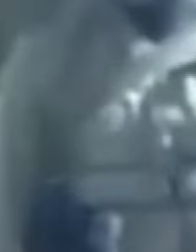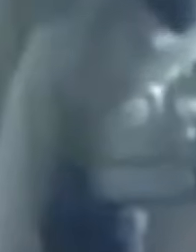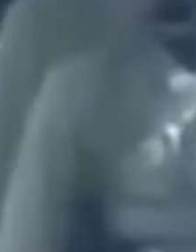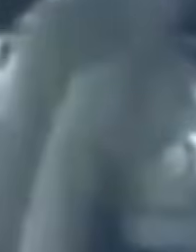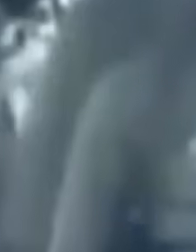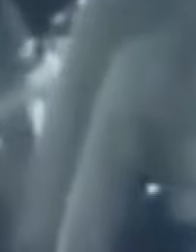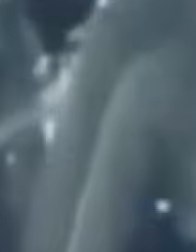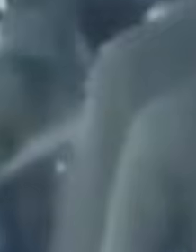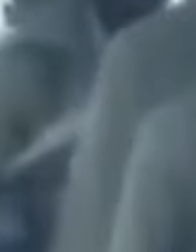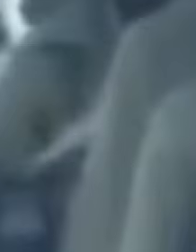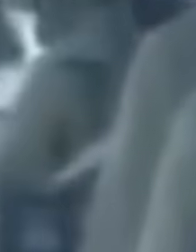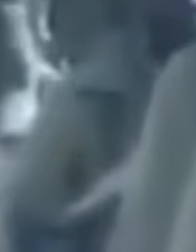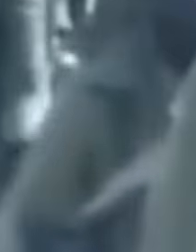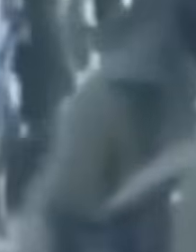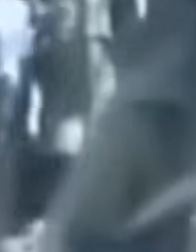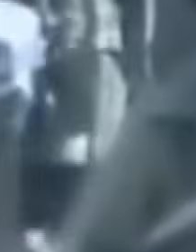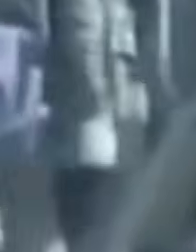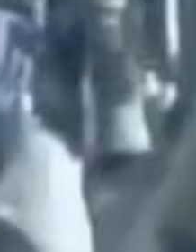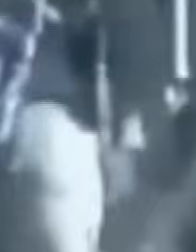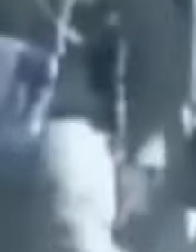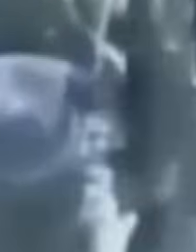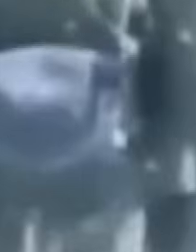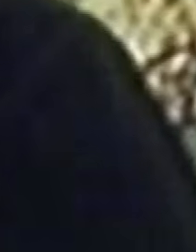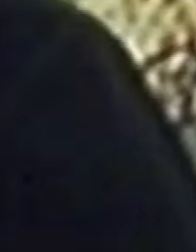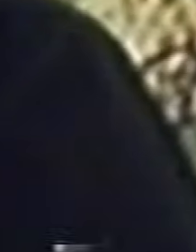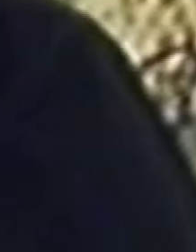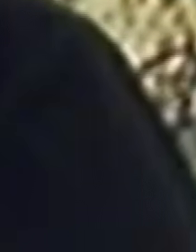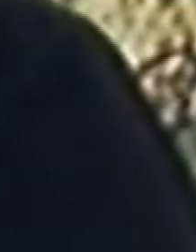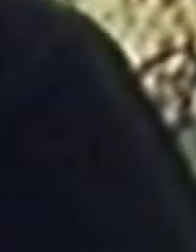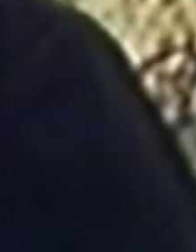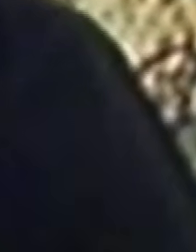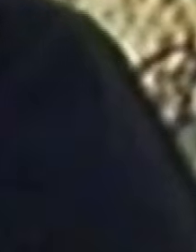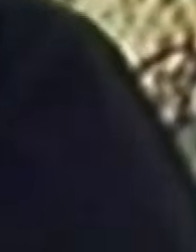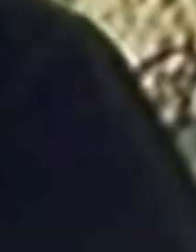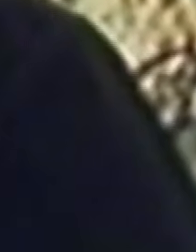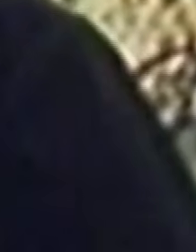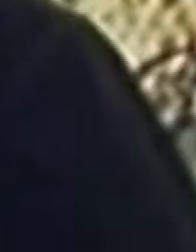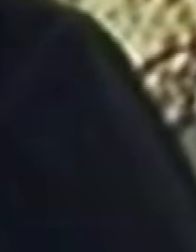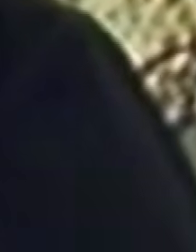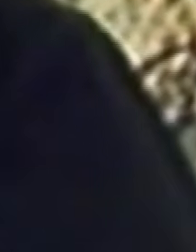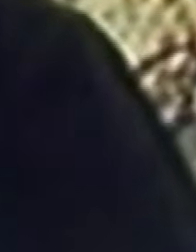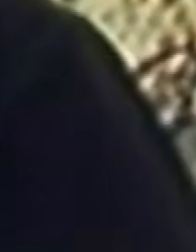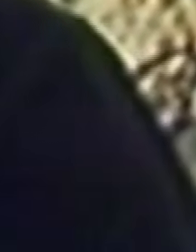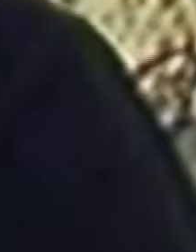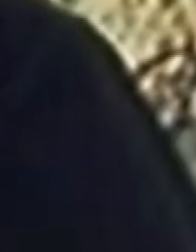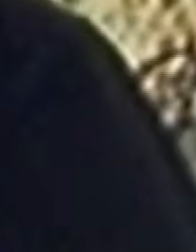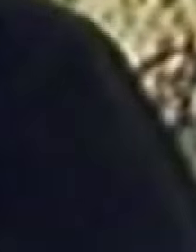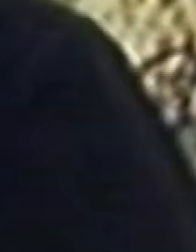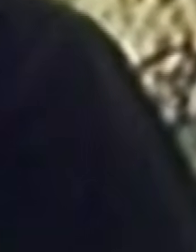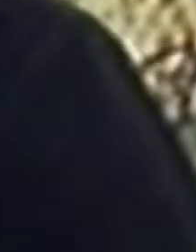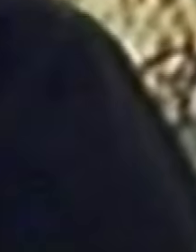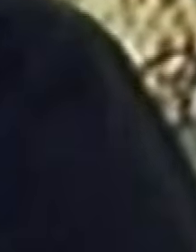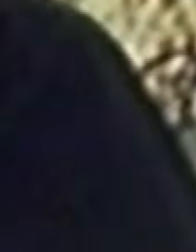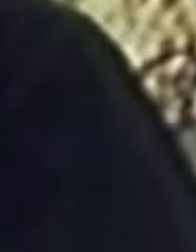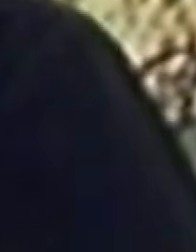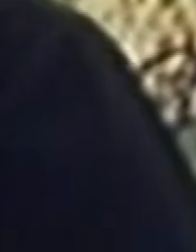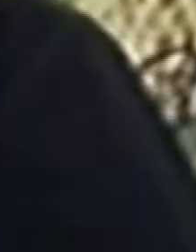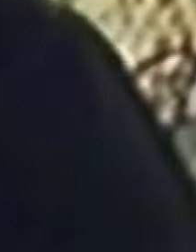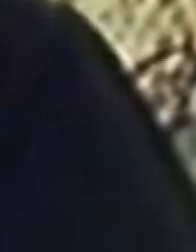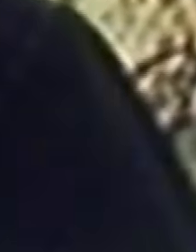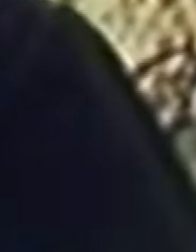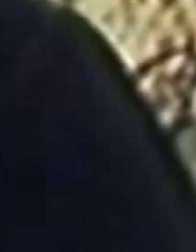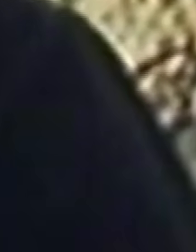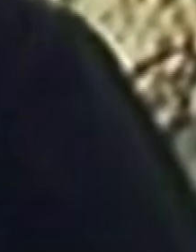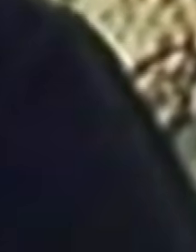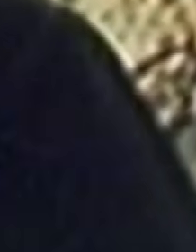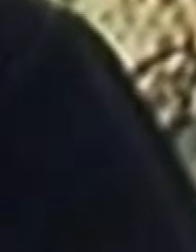desired freedom. Namibia is a colony. And the colonial and oppressed people of Namibia want to be